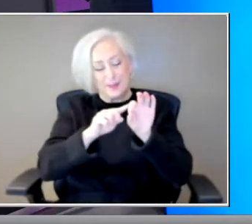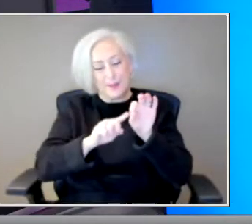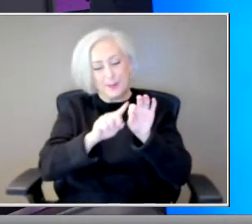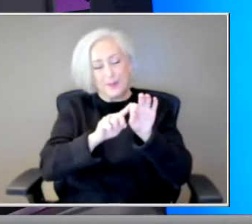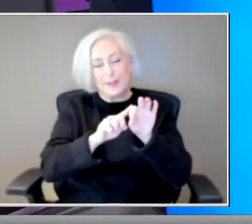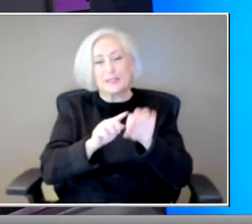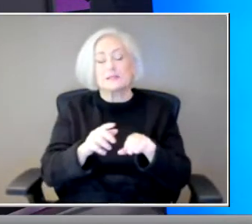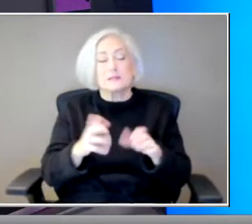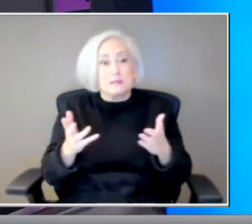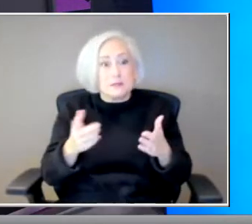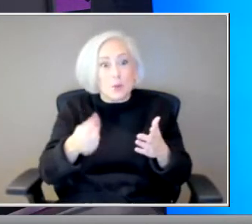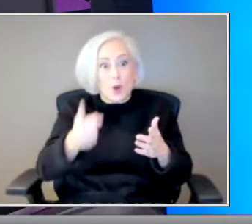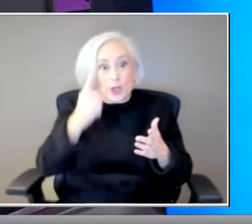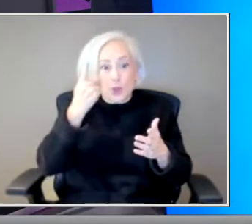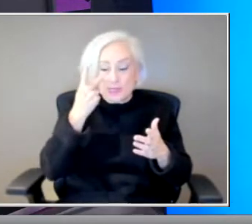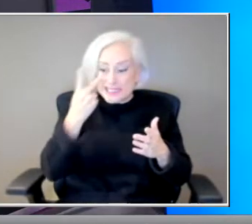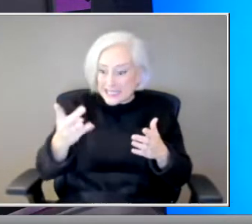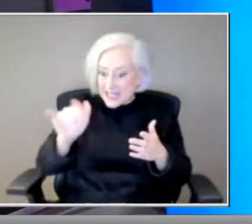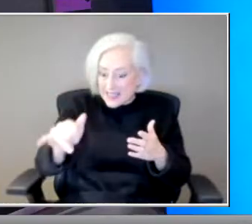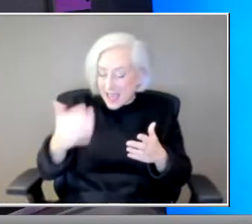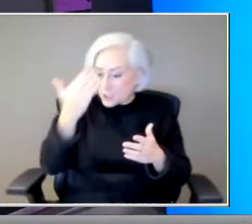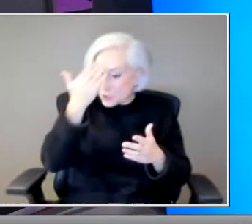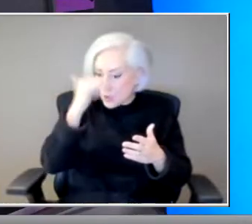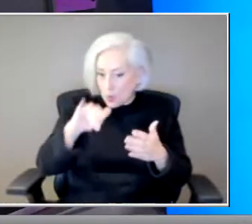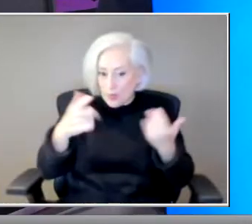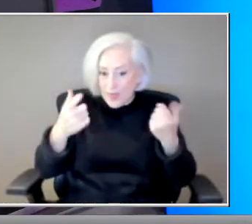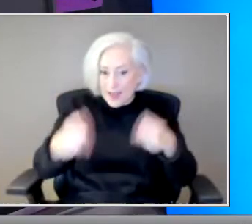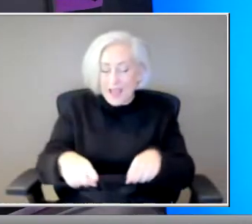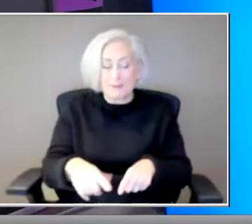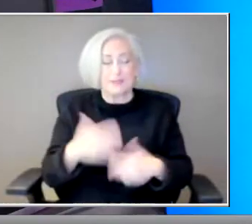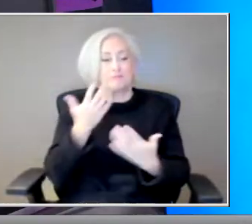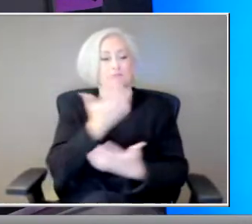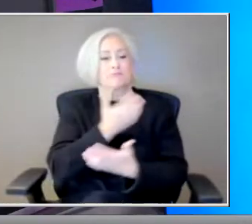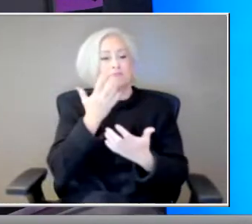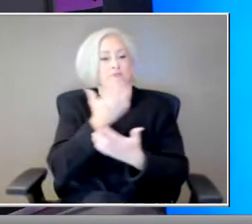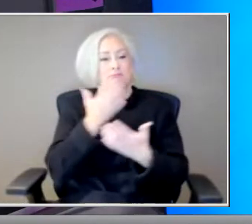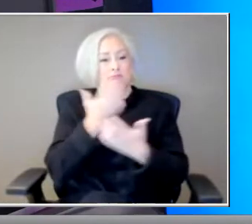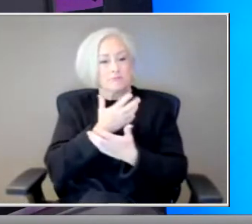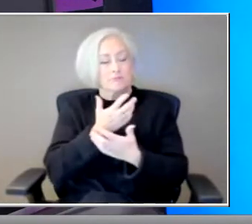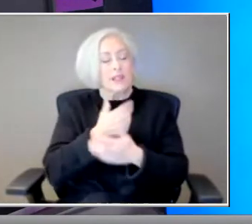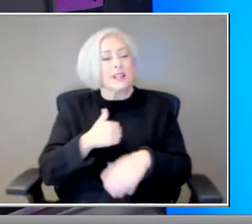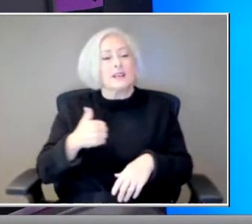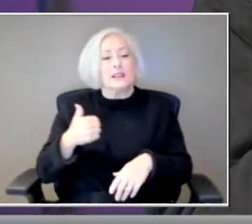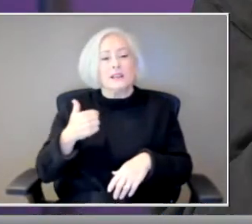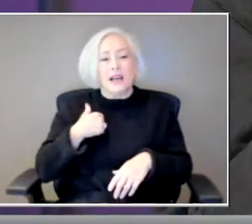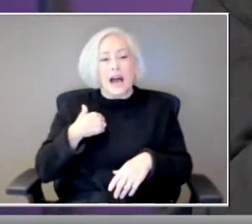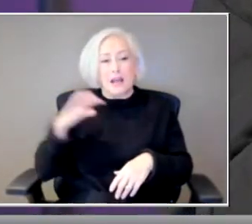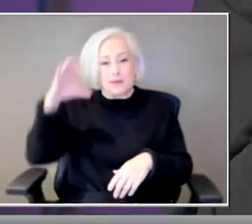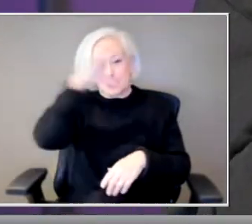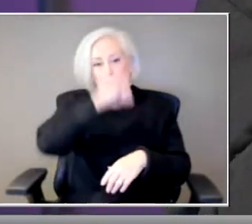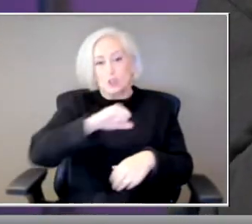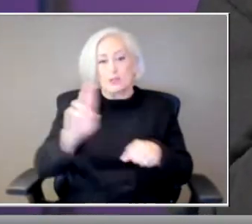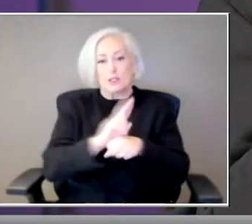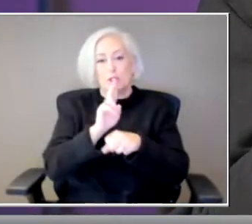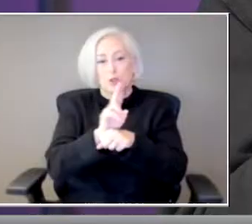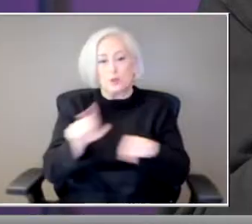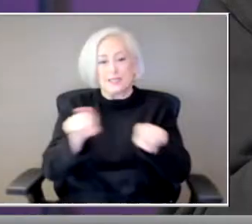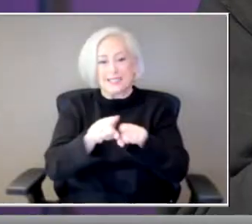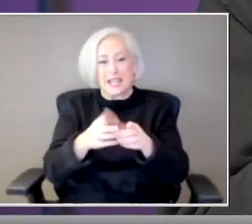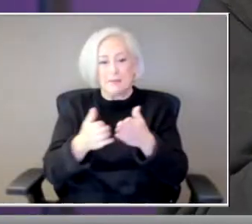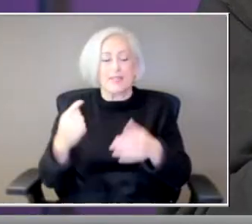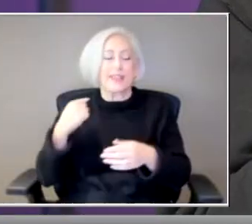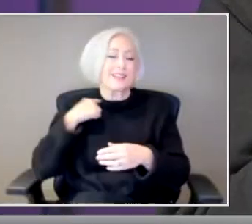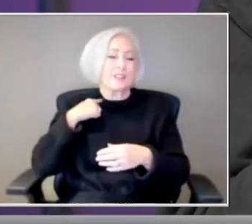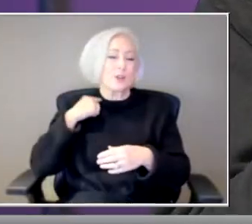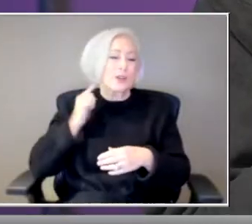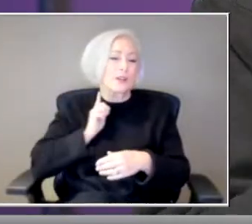like this? It's pretty amazing because I'm assuming they use the same thing on my neck to go in and clean my neck out